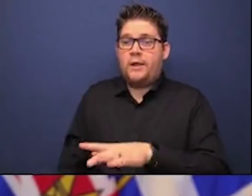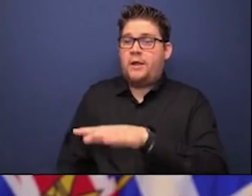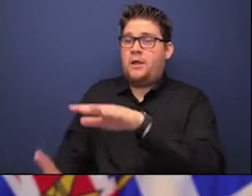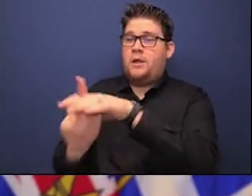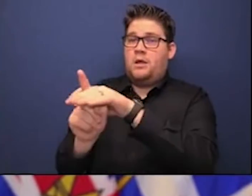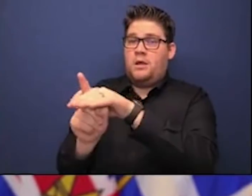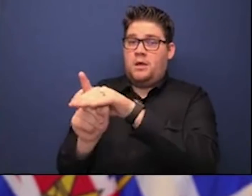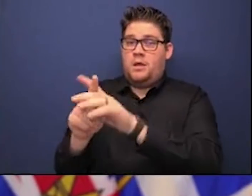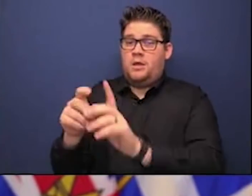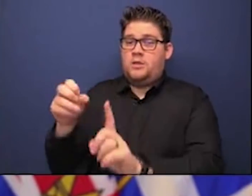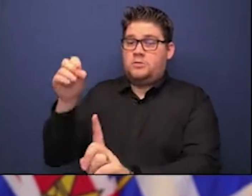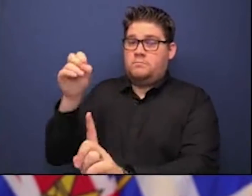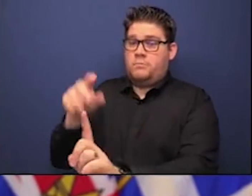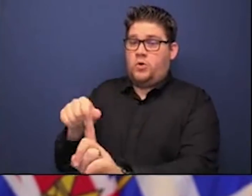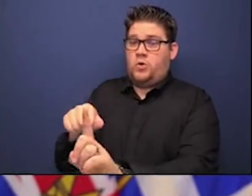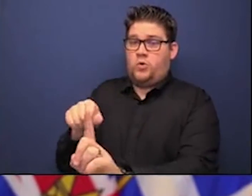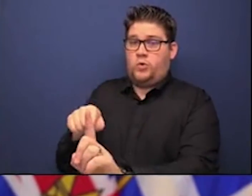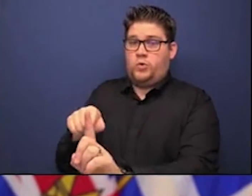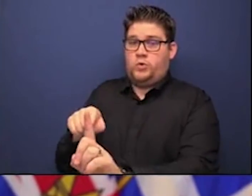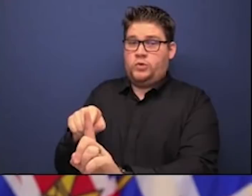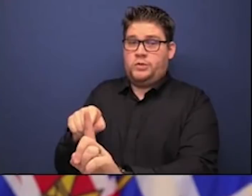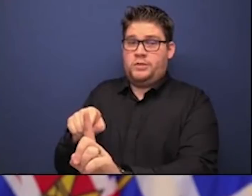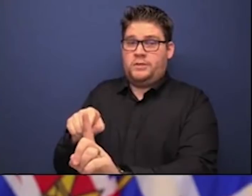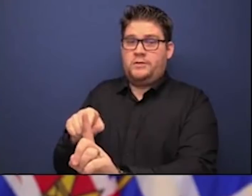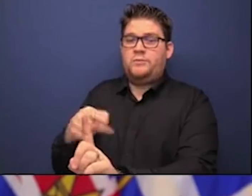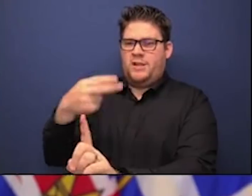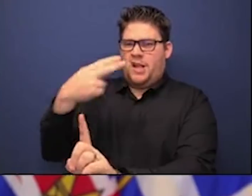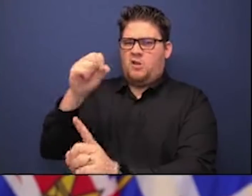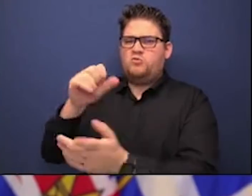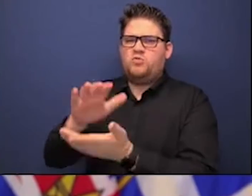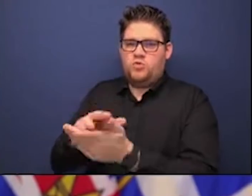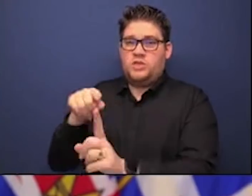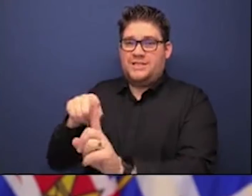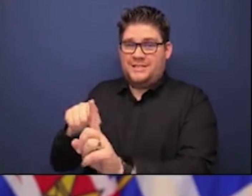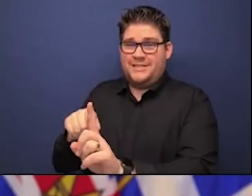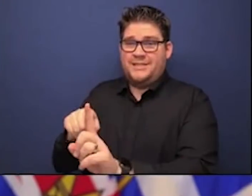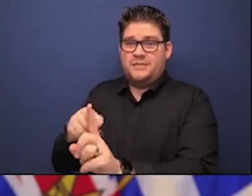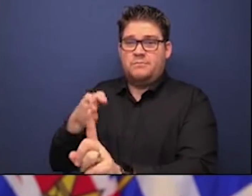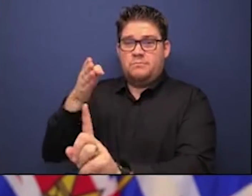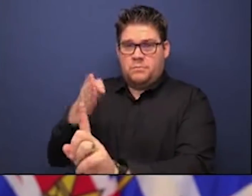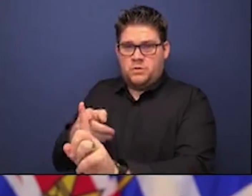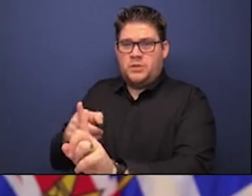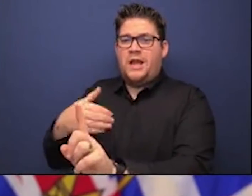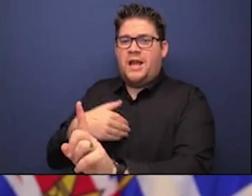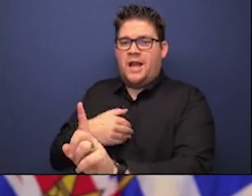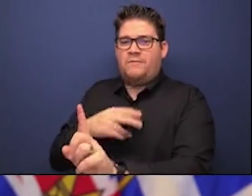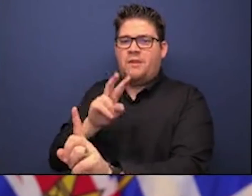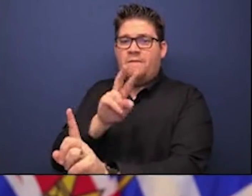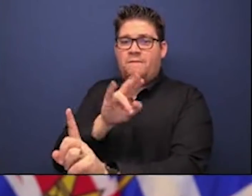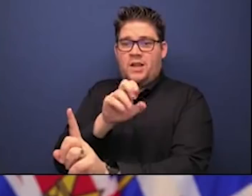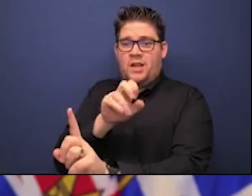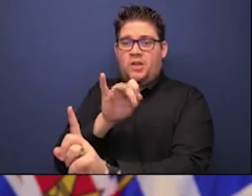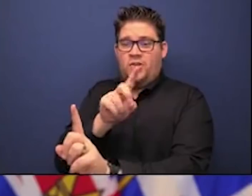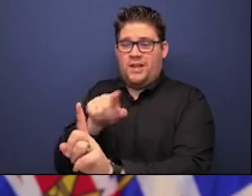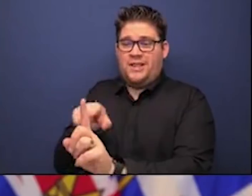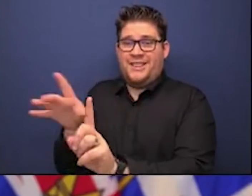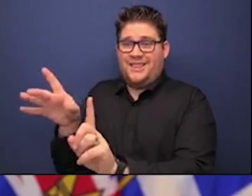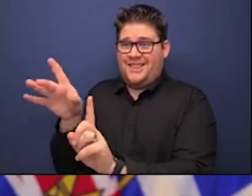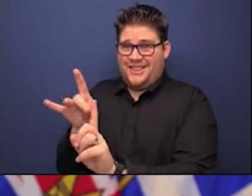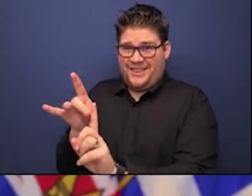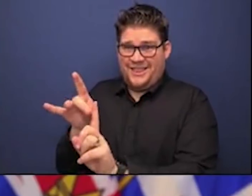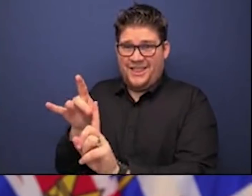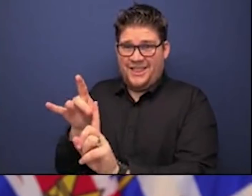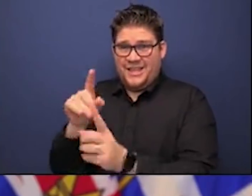a variant of concern in a high school, and all of the people in the cohort of that in